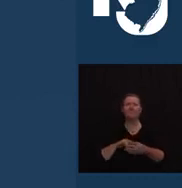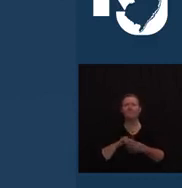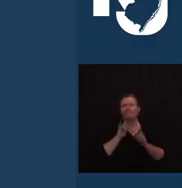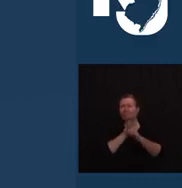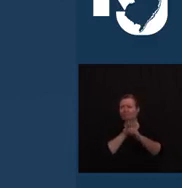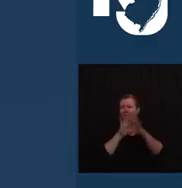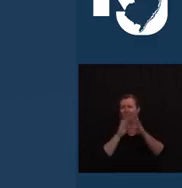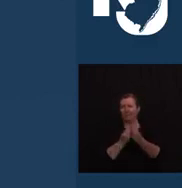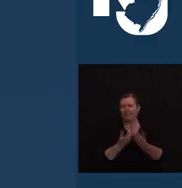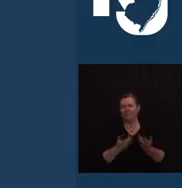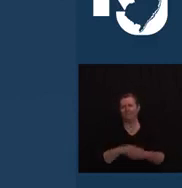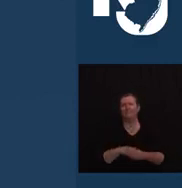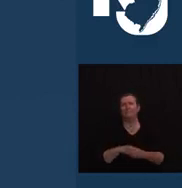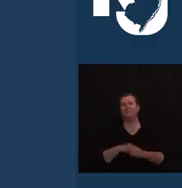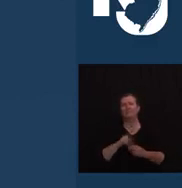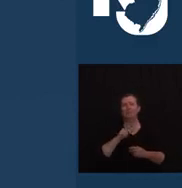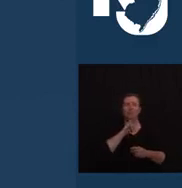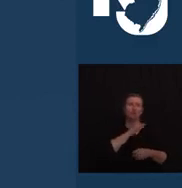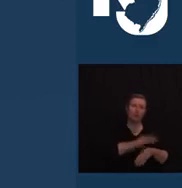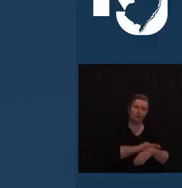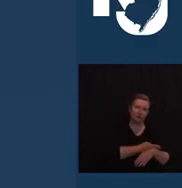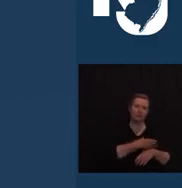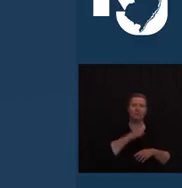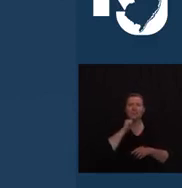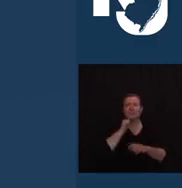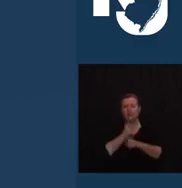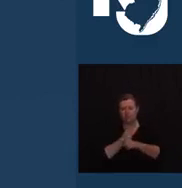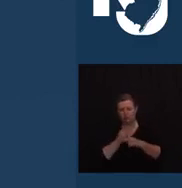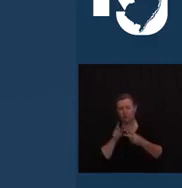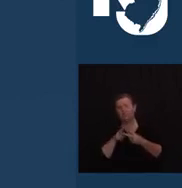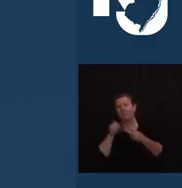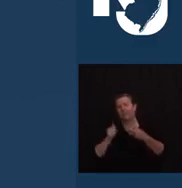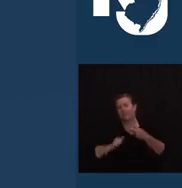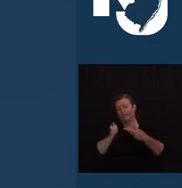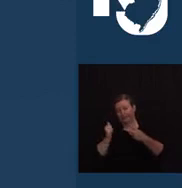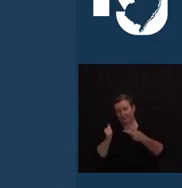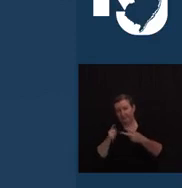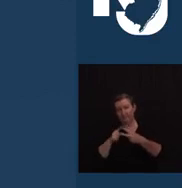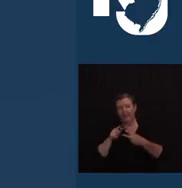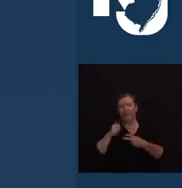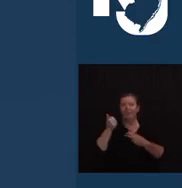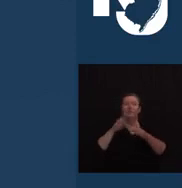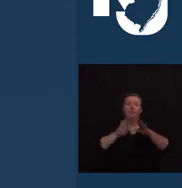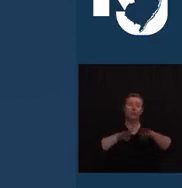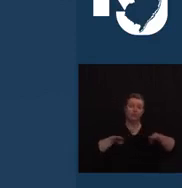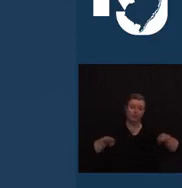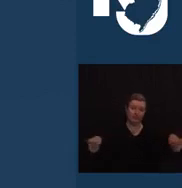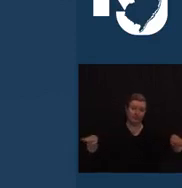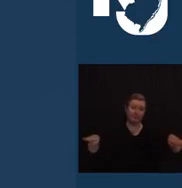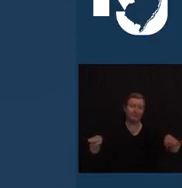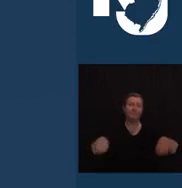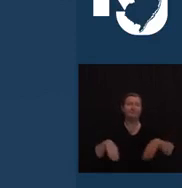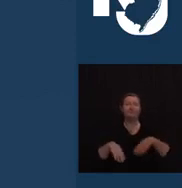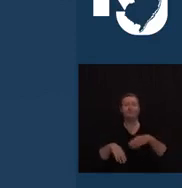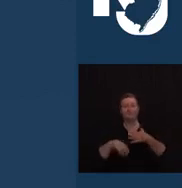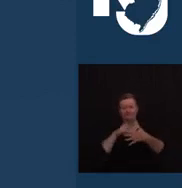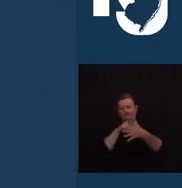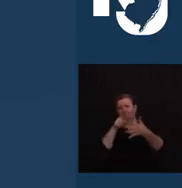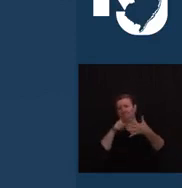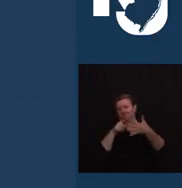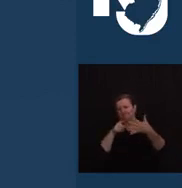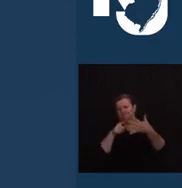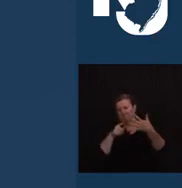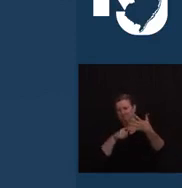sister. Brenda leaves her own children, Charisse, Victor, Antonio, James, and David and their spouses, as well as